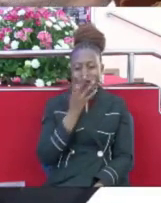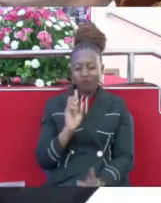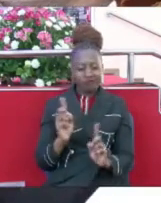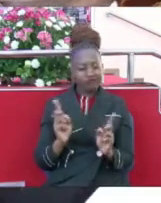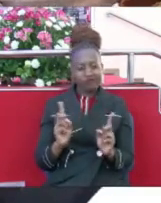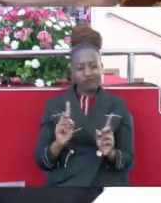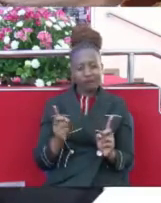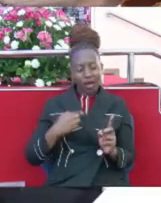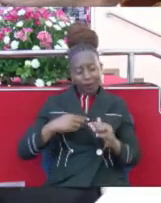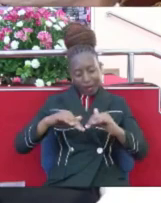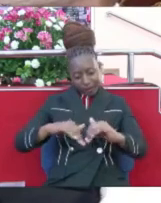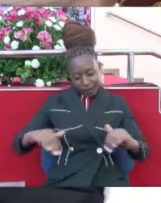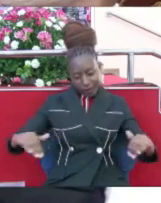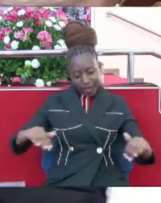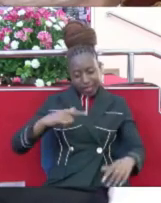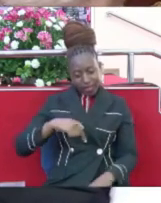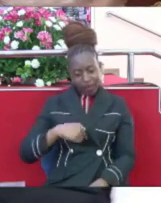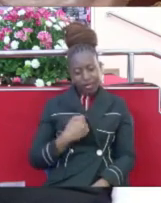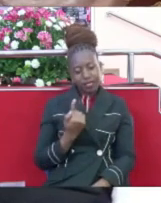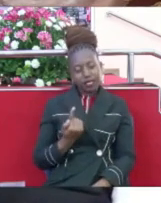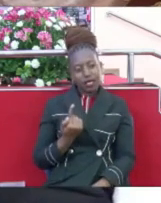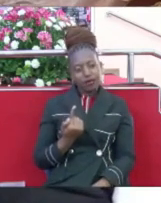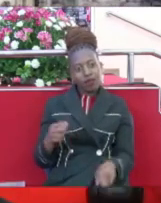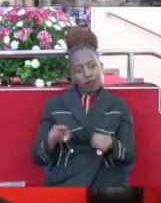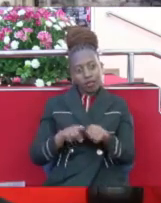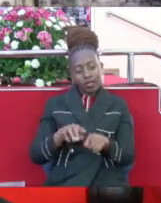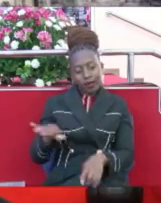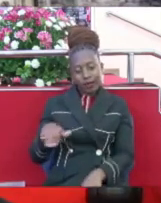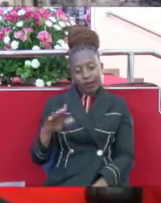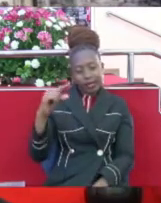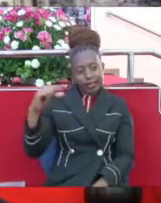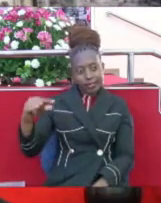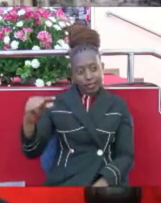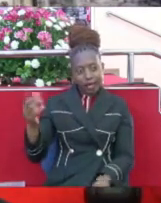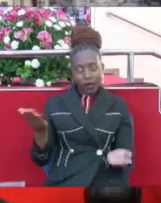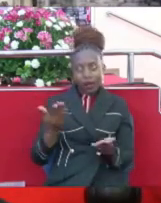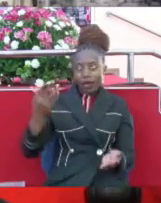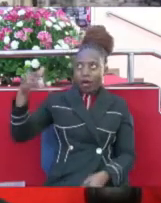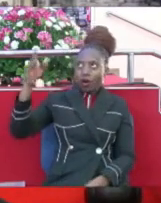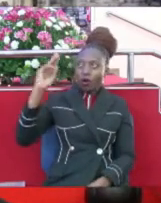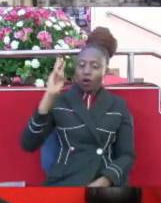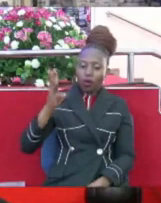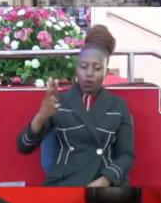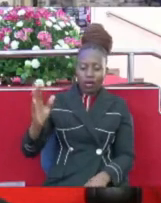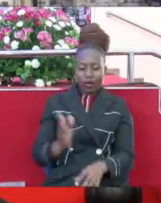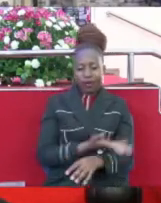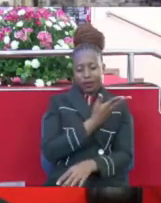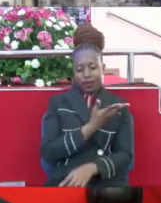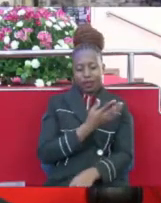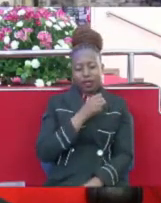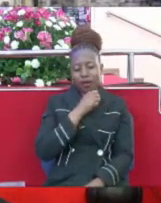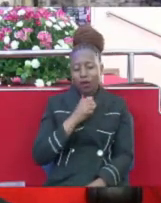Gilgal, where the Lord will roll away the old behaviors, the reproach of Egypt from my